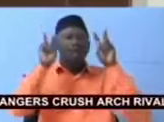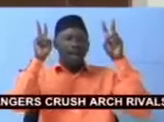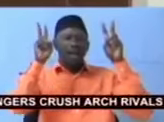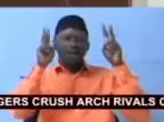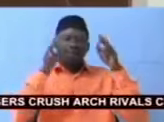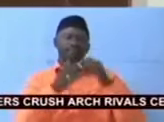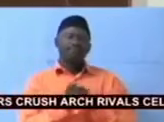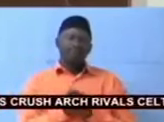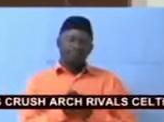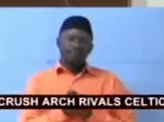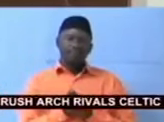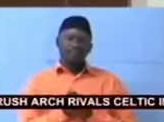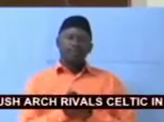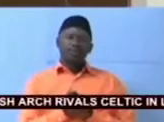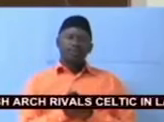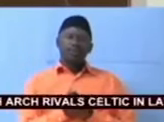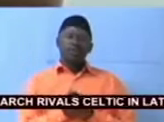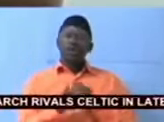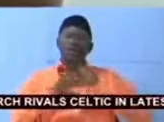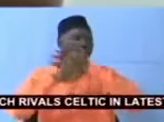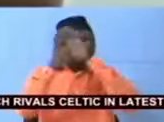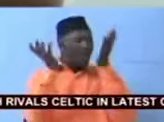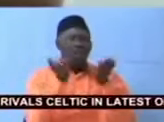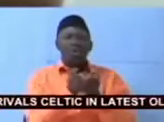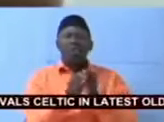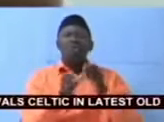on decisions and judgments